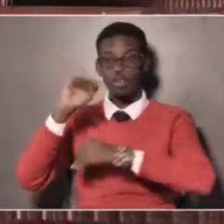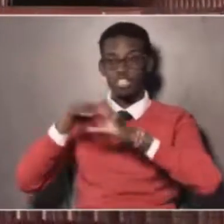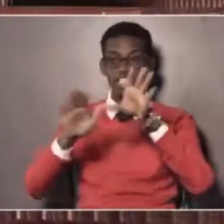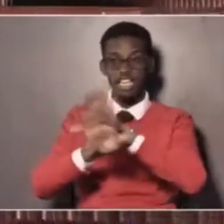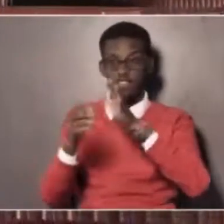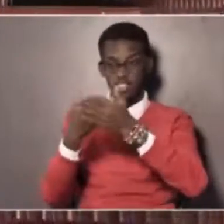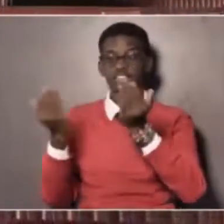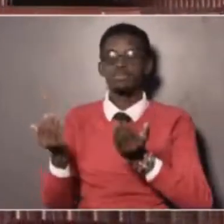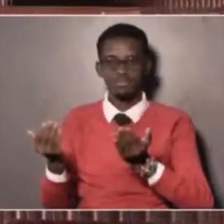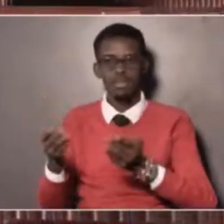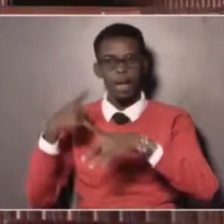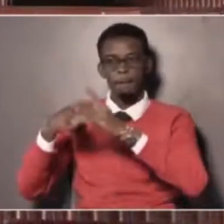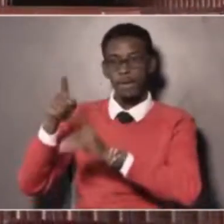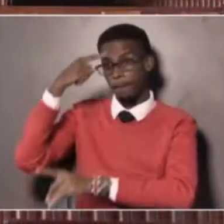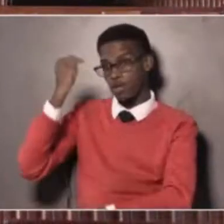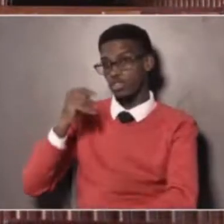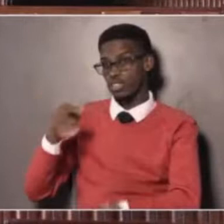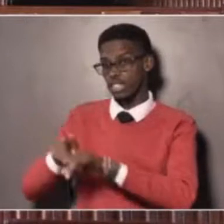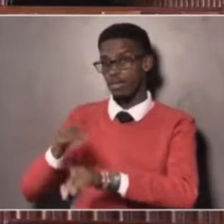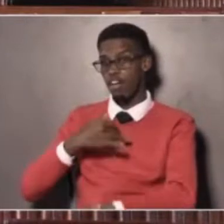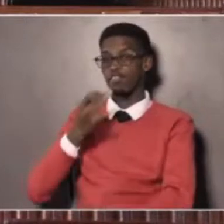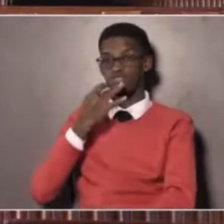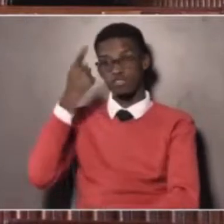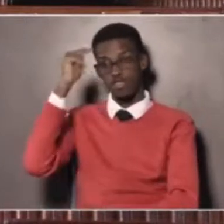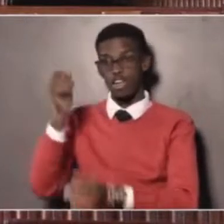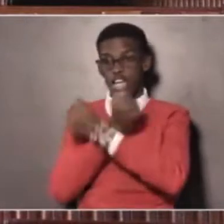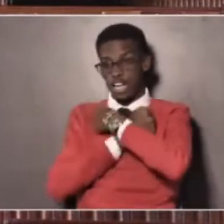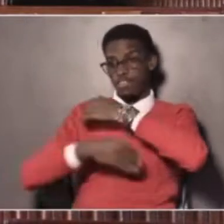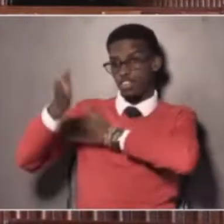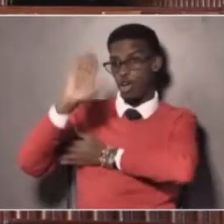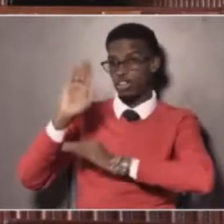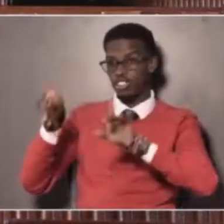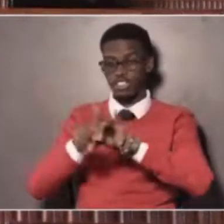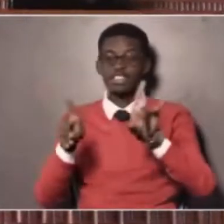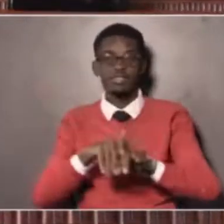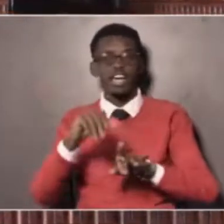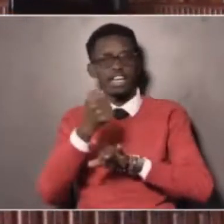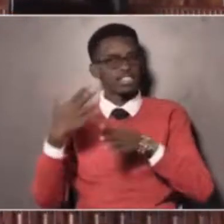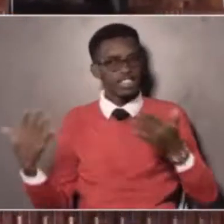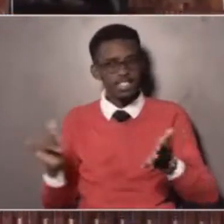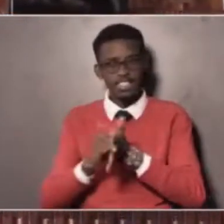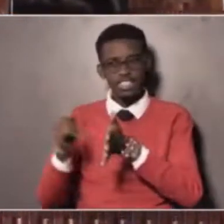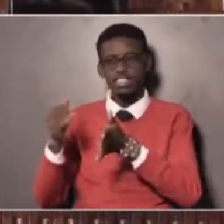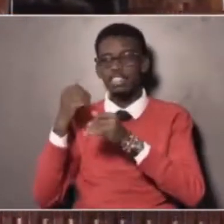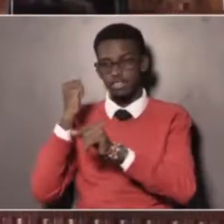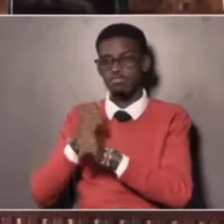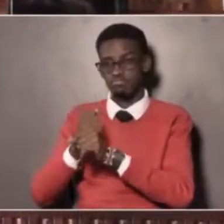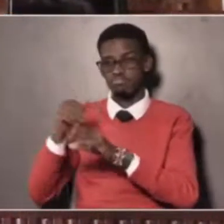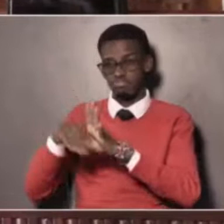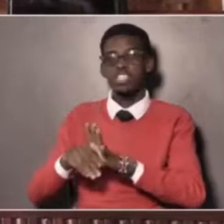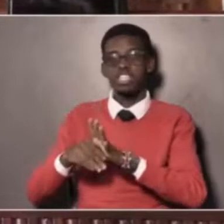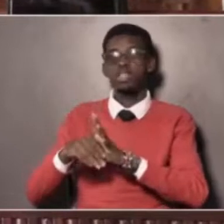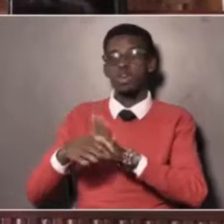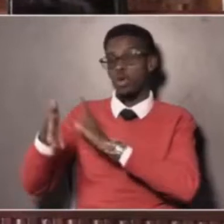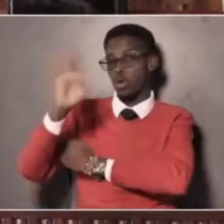did. But because of his favor for loving God and other things that he was doing in doing